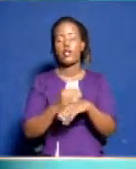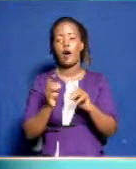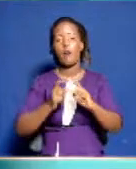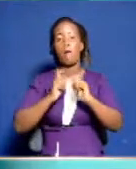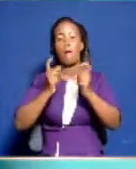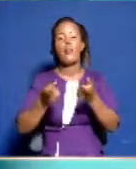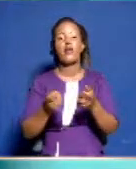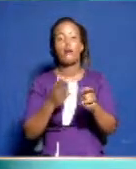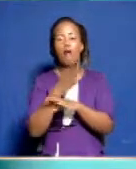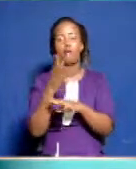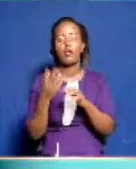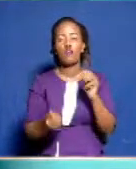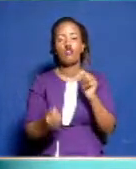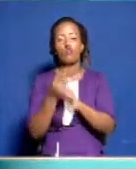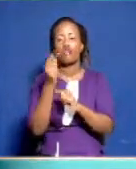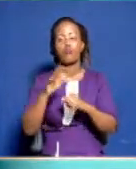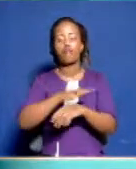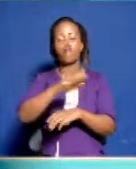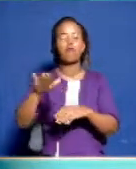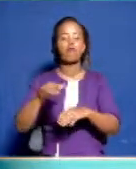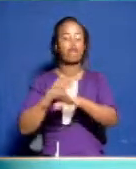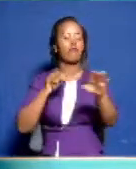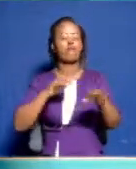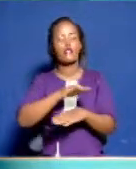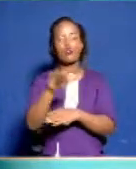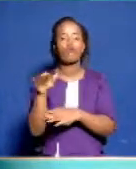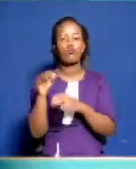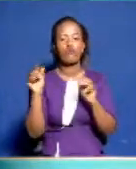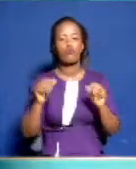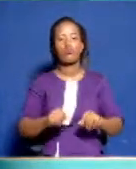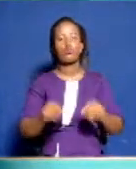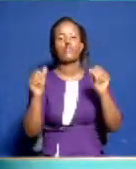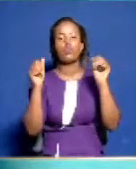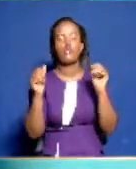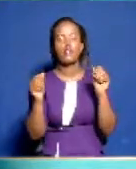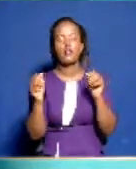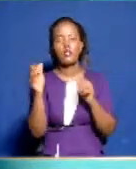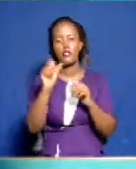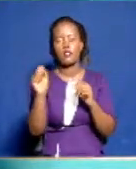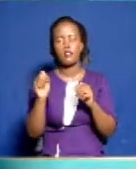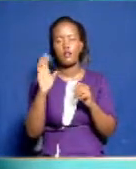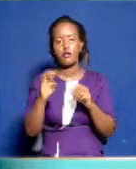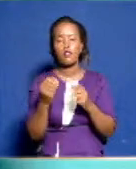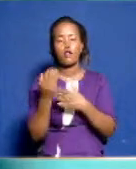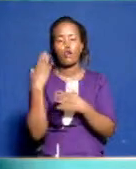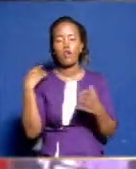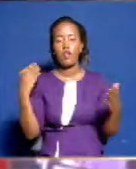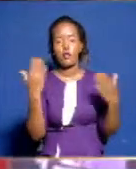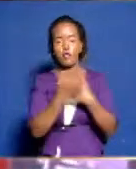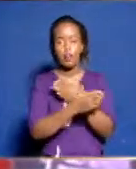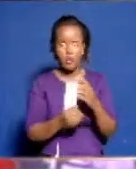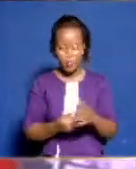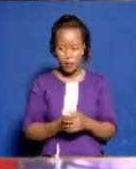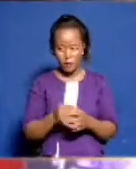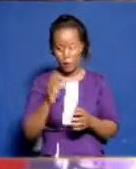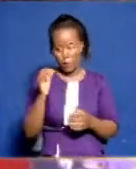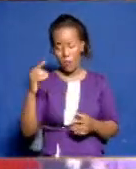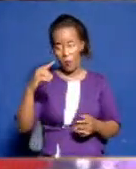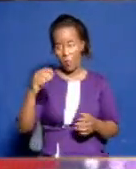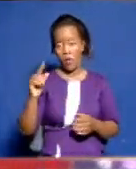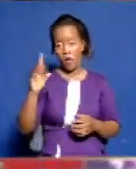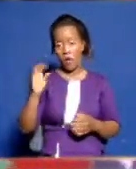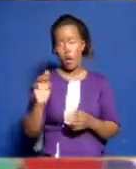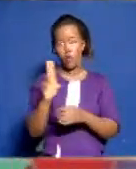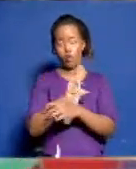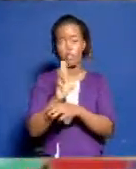of the African Taekwondo Championship culminated in Dakar, Senegal last night. Ogalo was using the championship